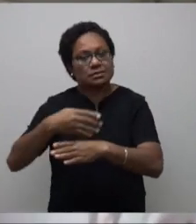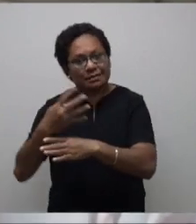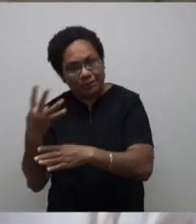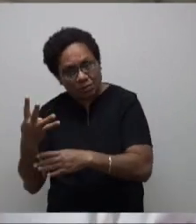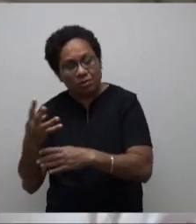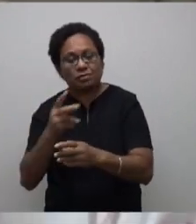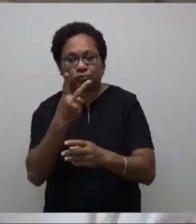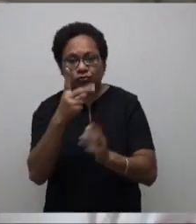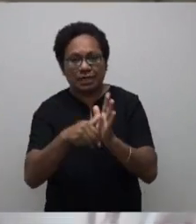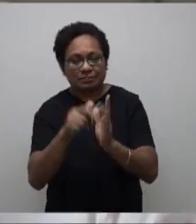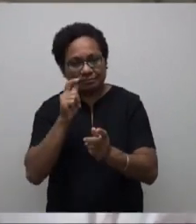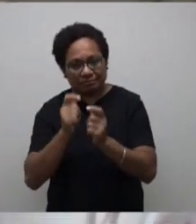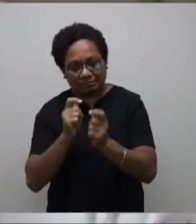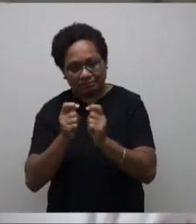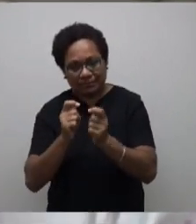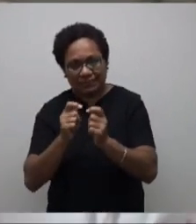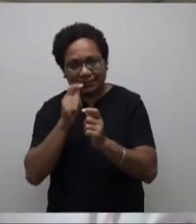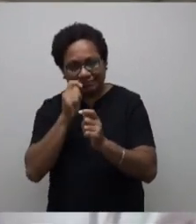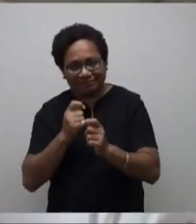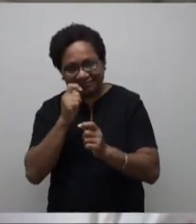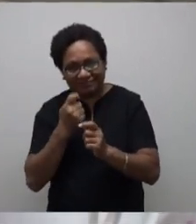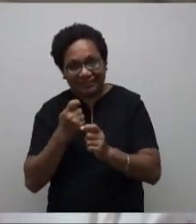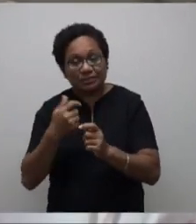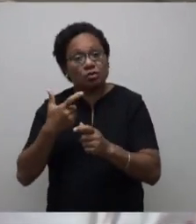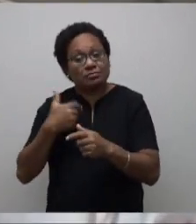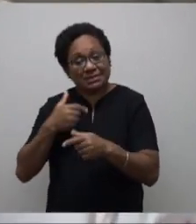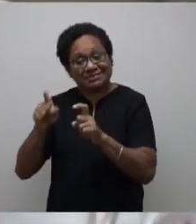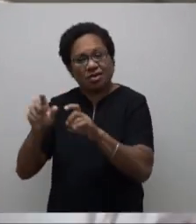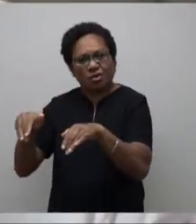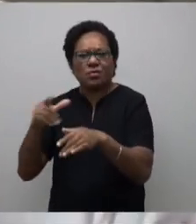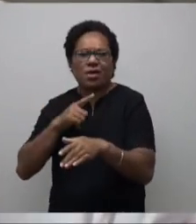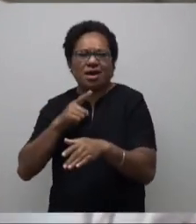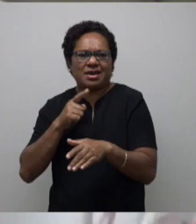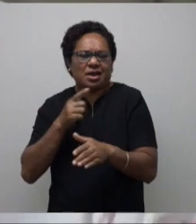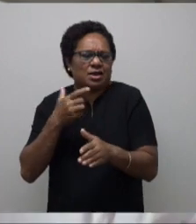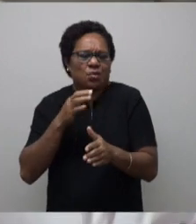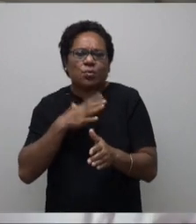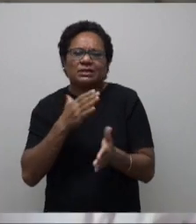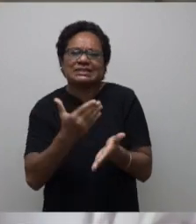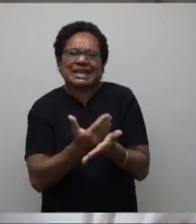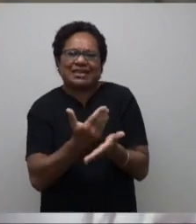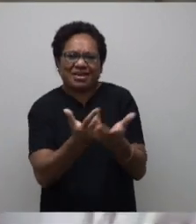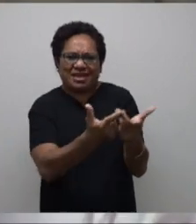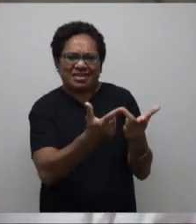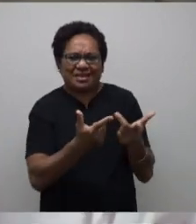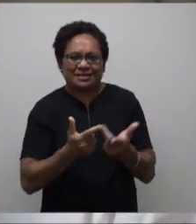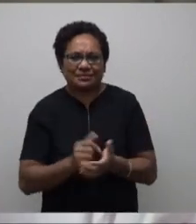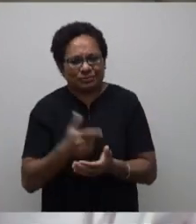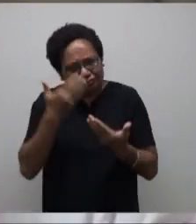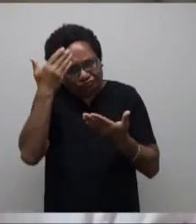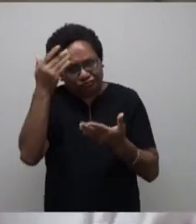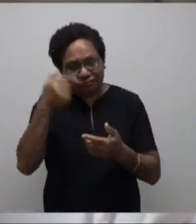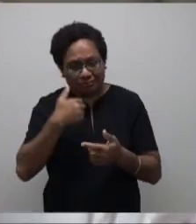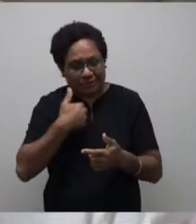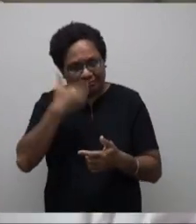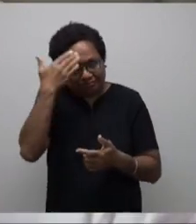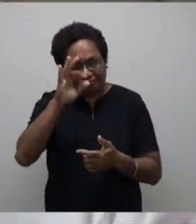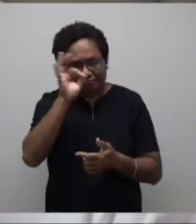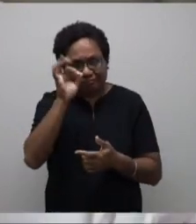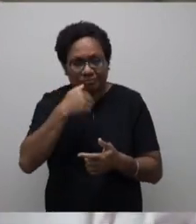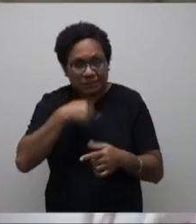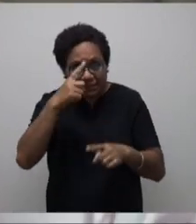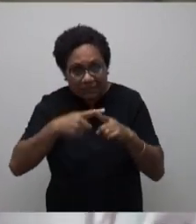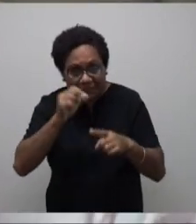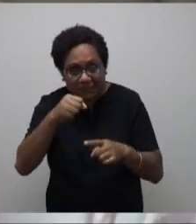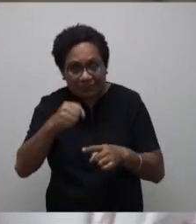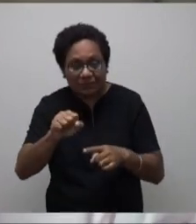simply a precaution. I also want to thank the members of the Department of Information who have helped me